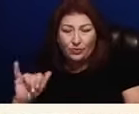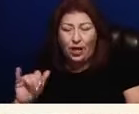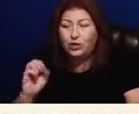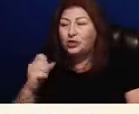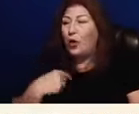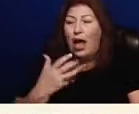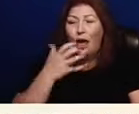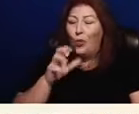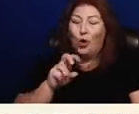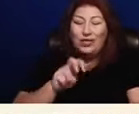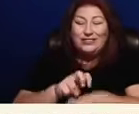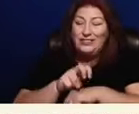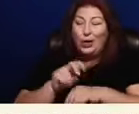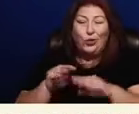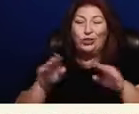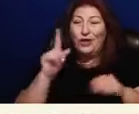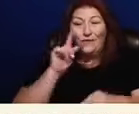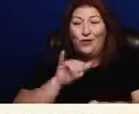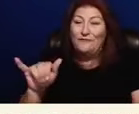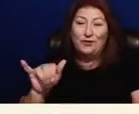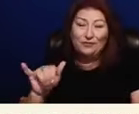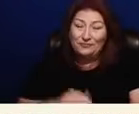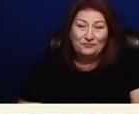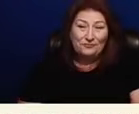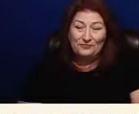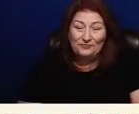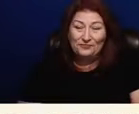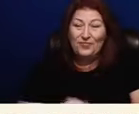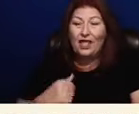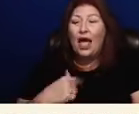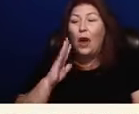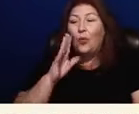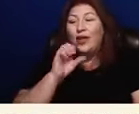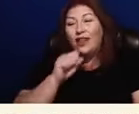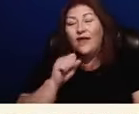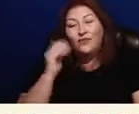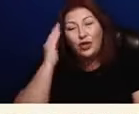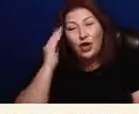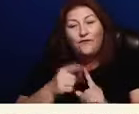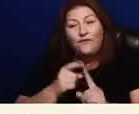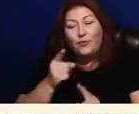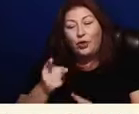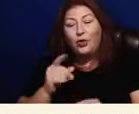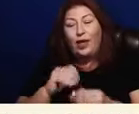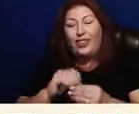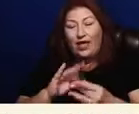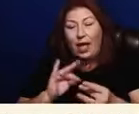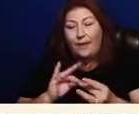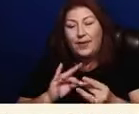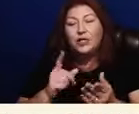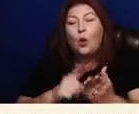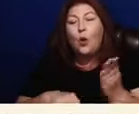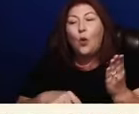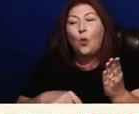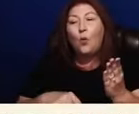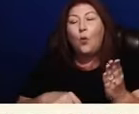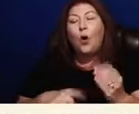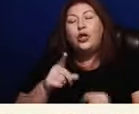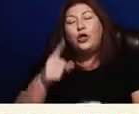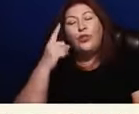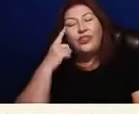on the shelf for the rest of my life. I would love to know from your, in the comments, what do you